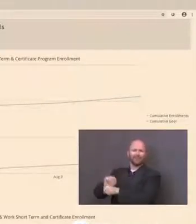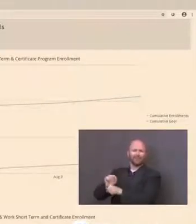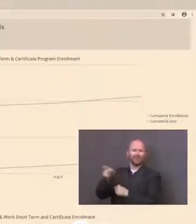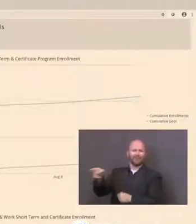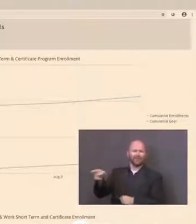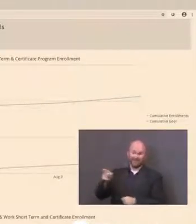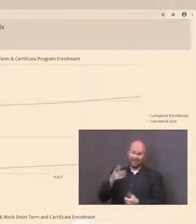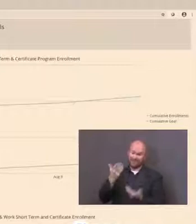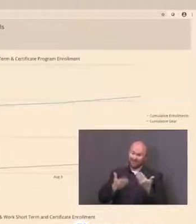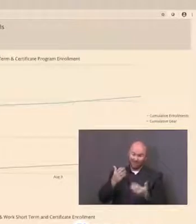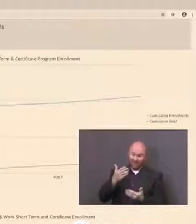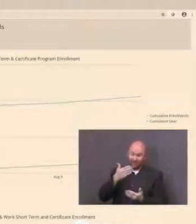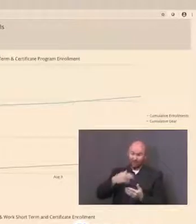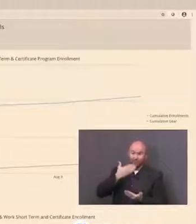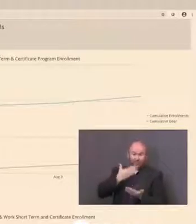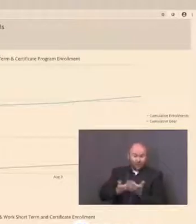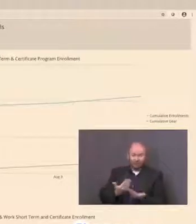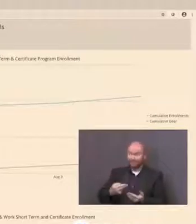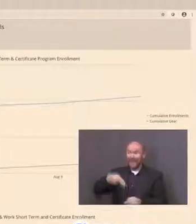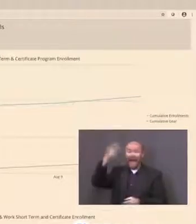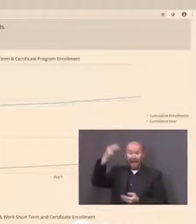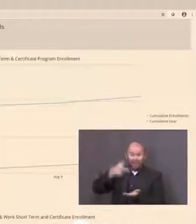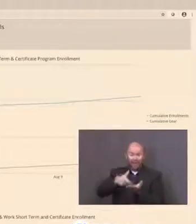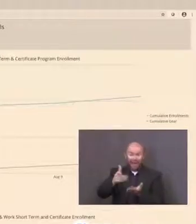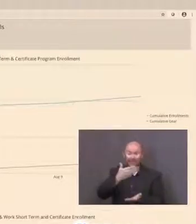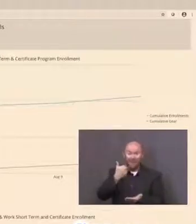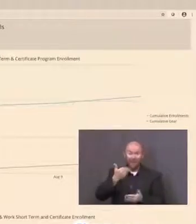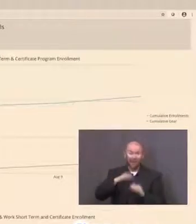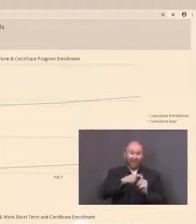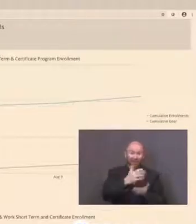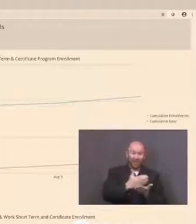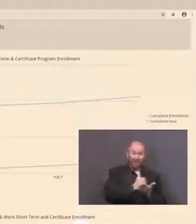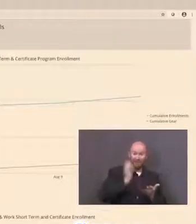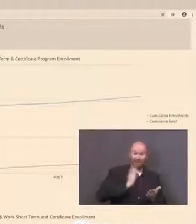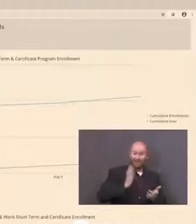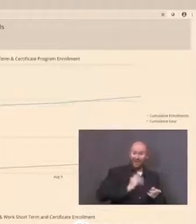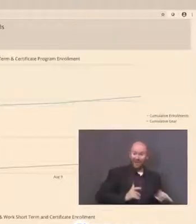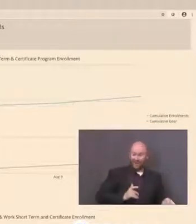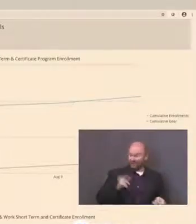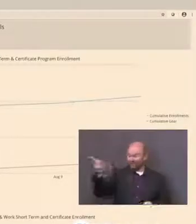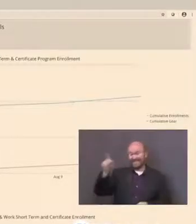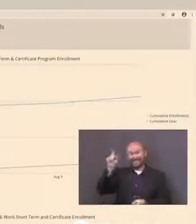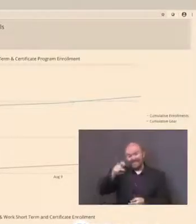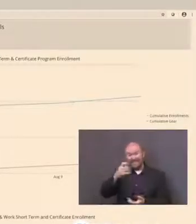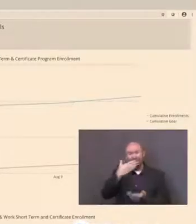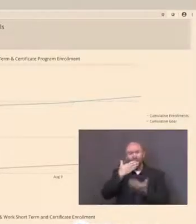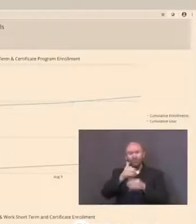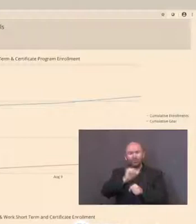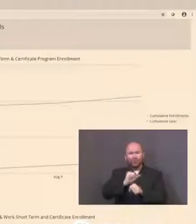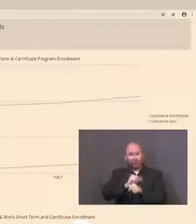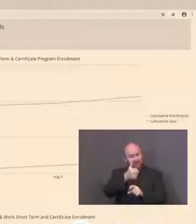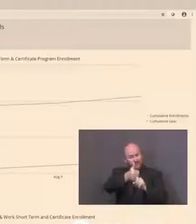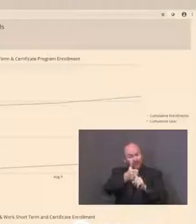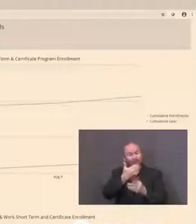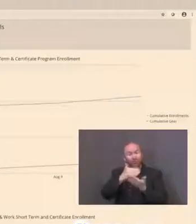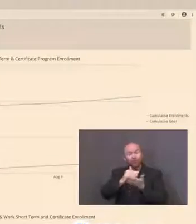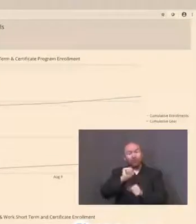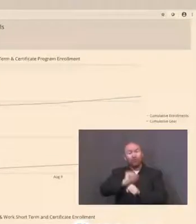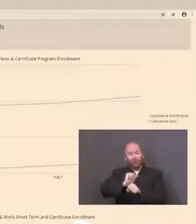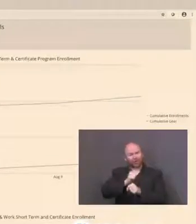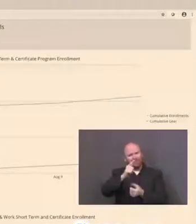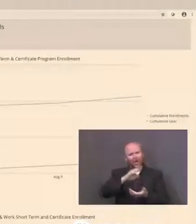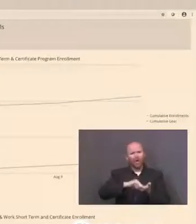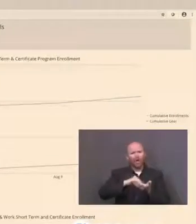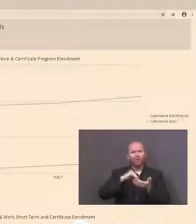high-paying jobs that is available right now, and which employers are desperately needing good workers. So I'll just